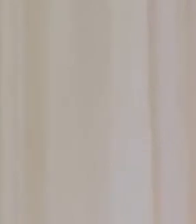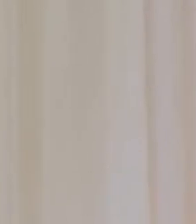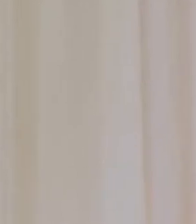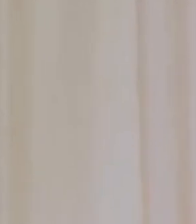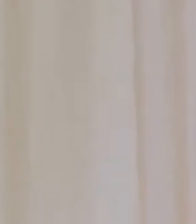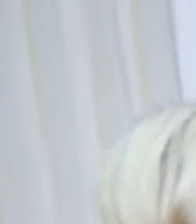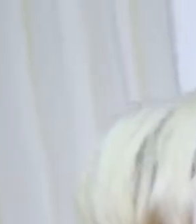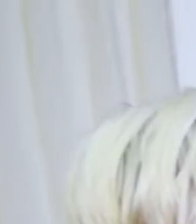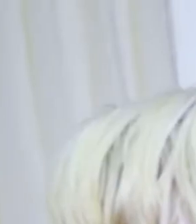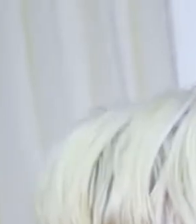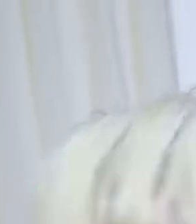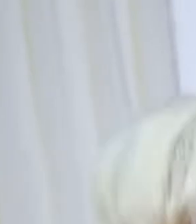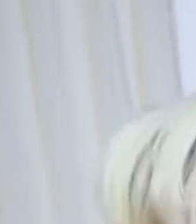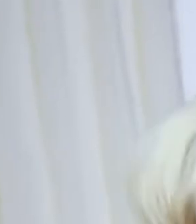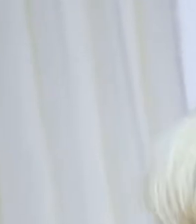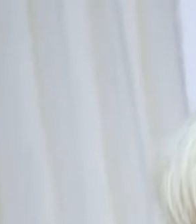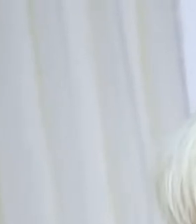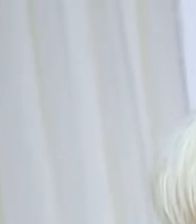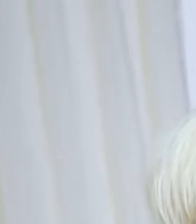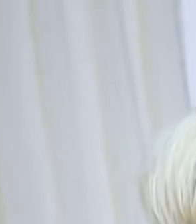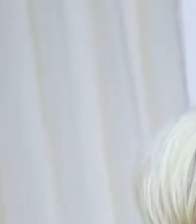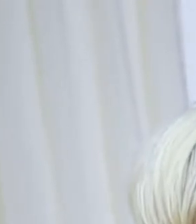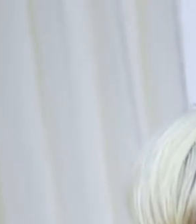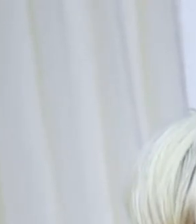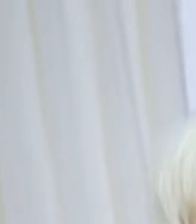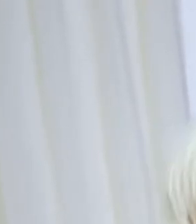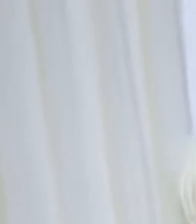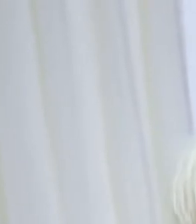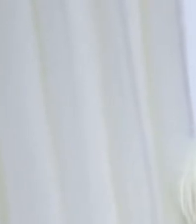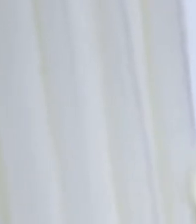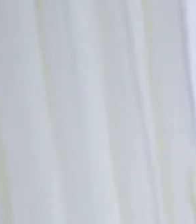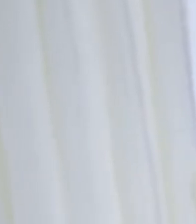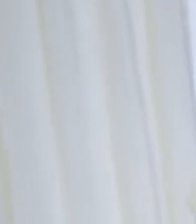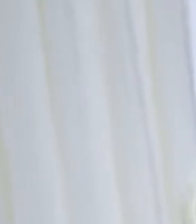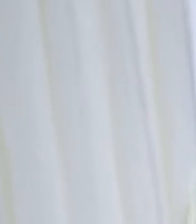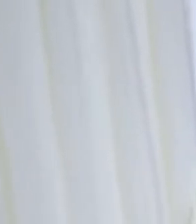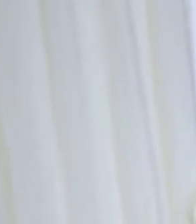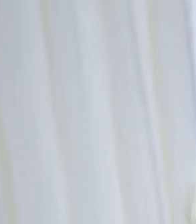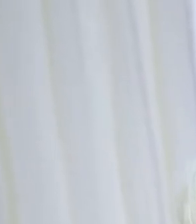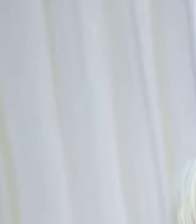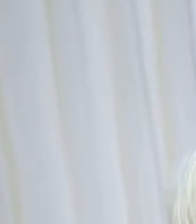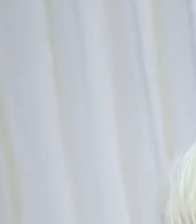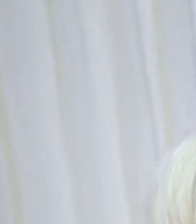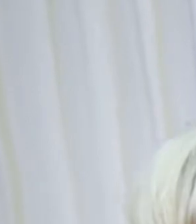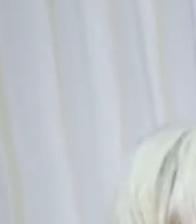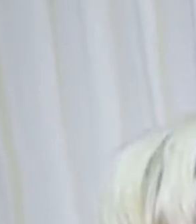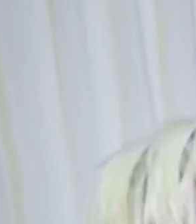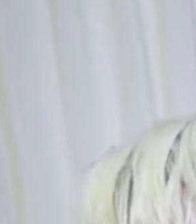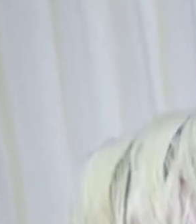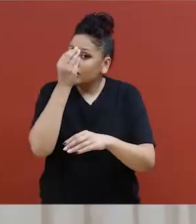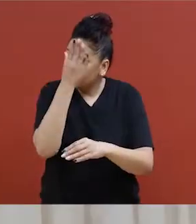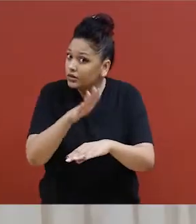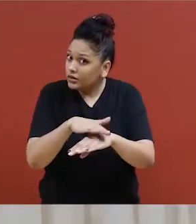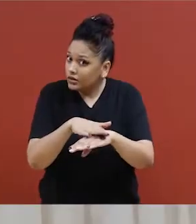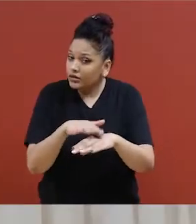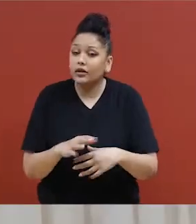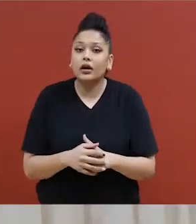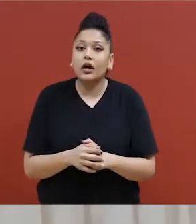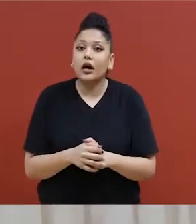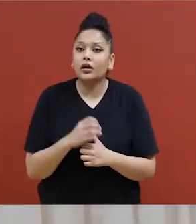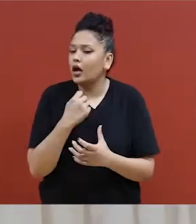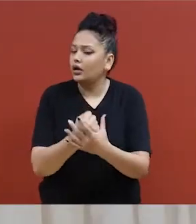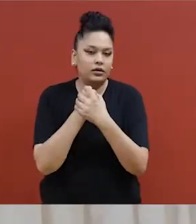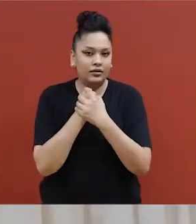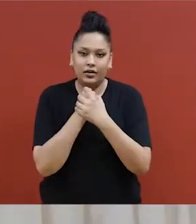one shoulder or coming up to the other one. Here's what you're never going to do when you're practicing this. You're never going to